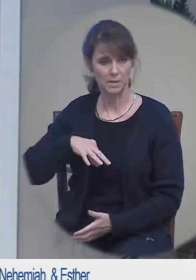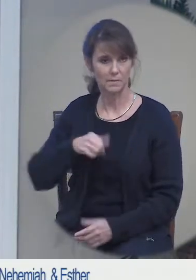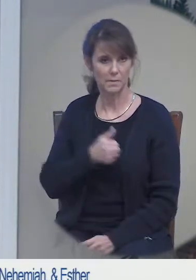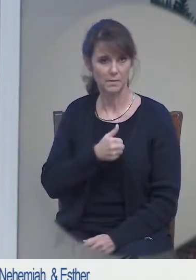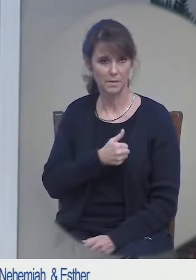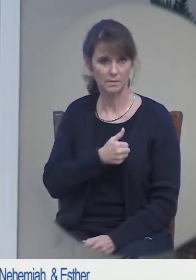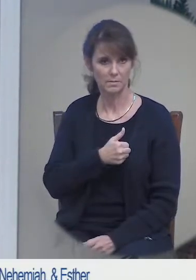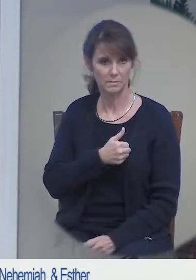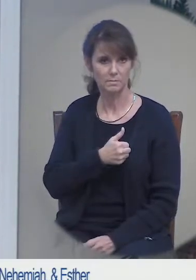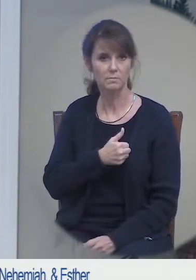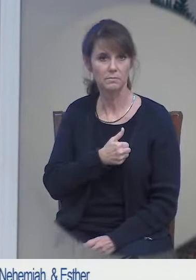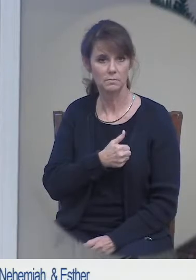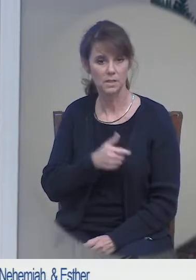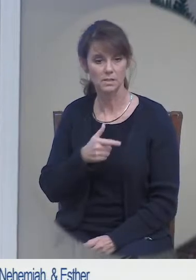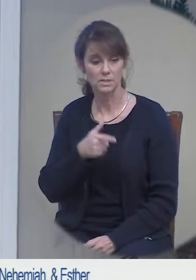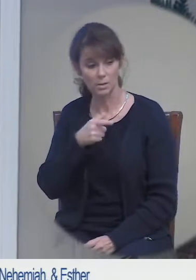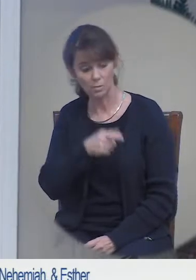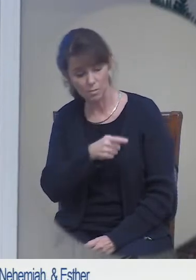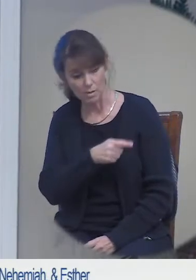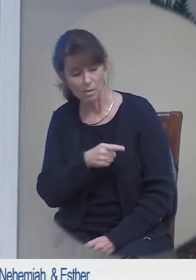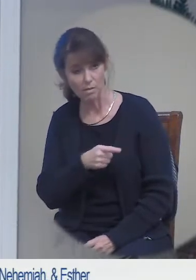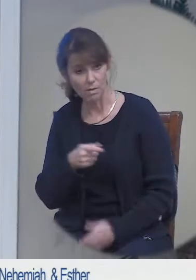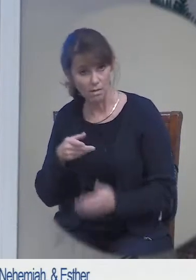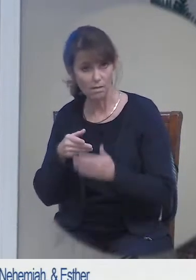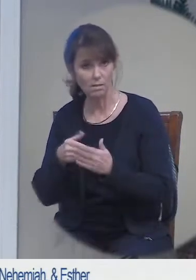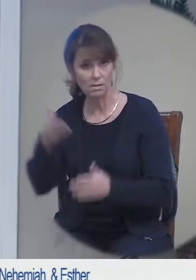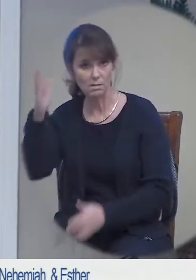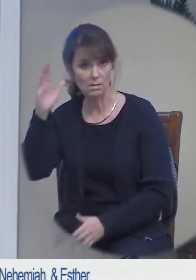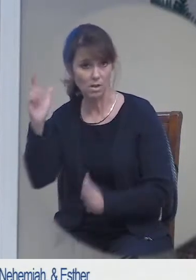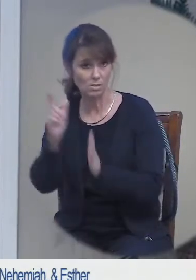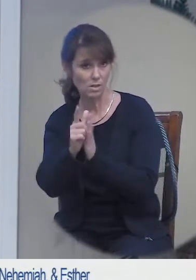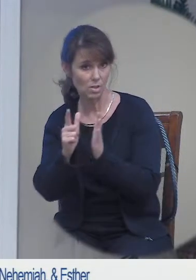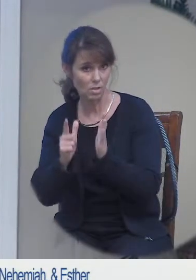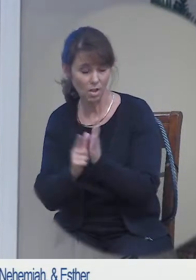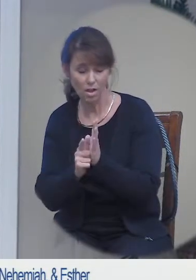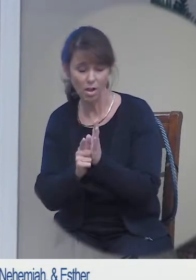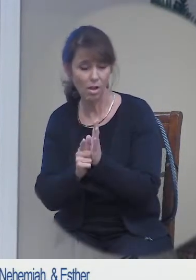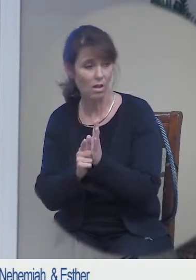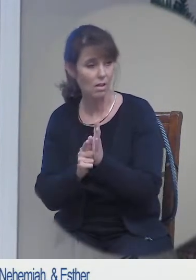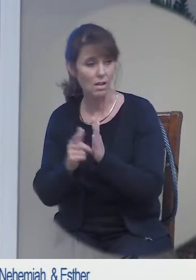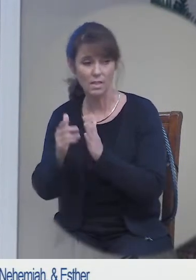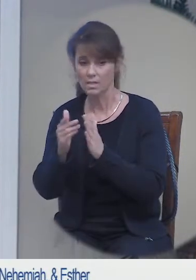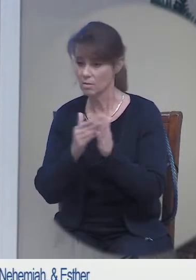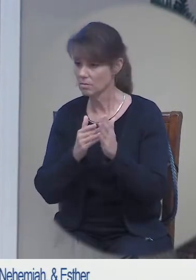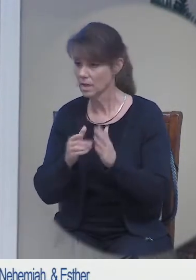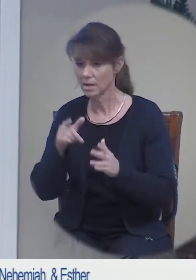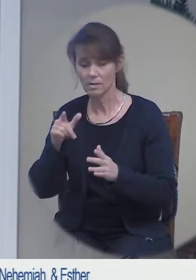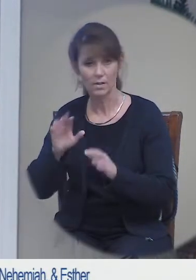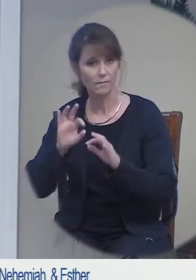So they violate God's law. They have no regard for the covenant family.